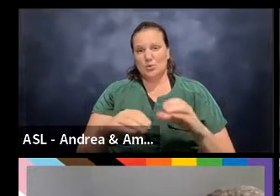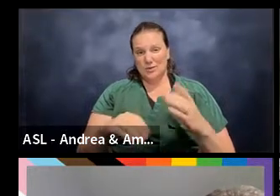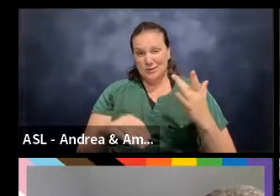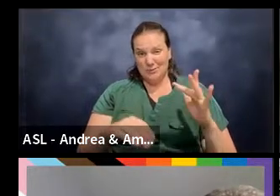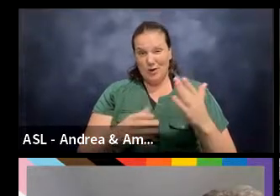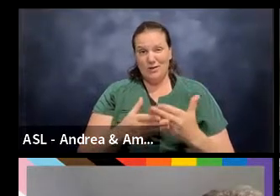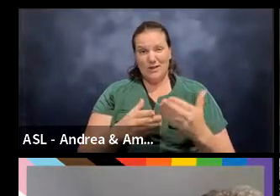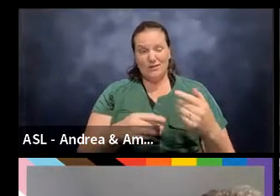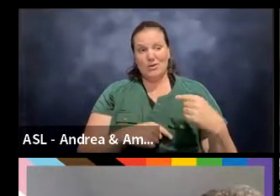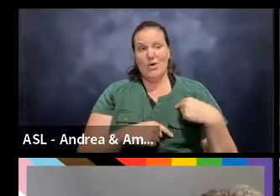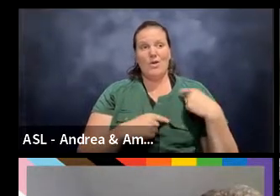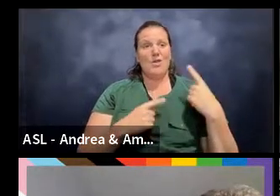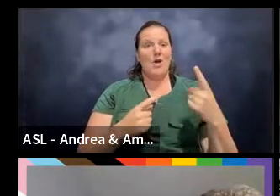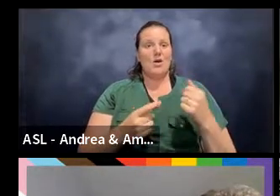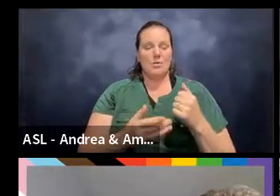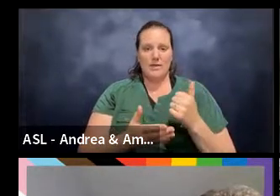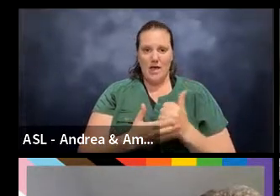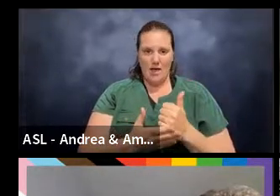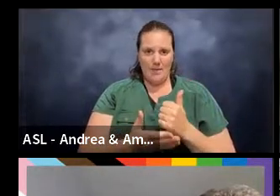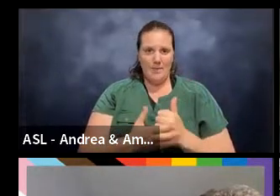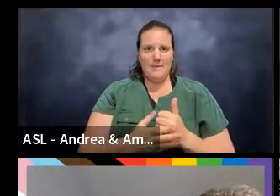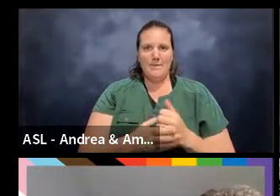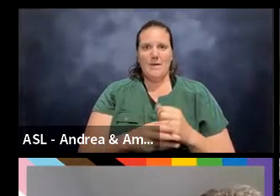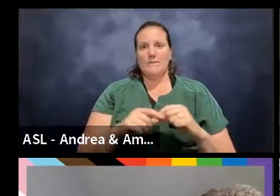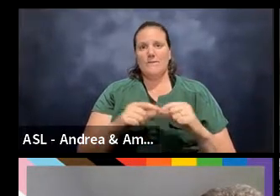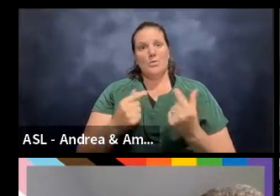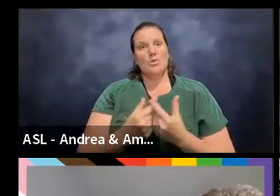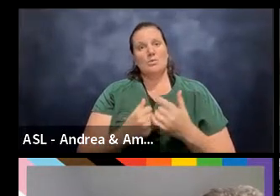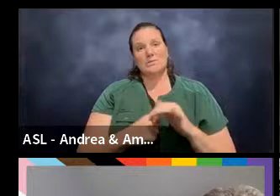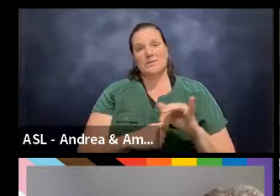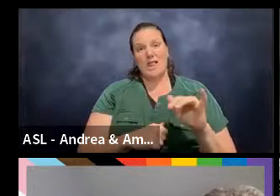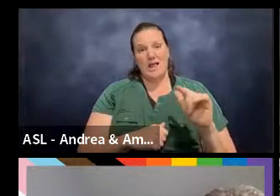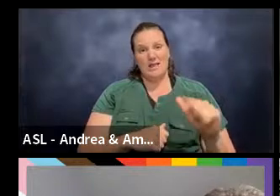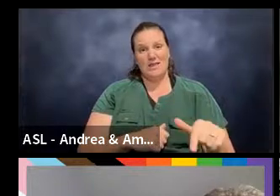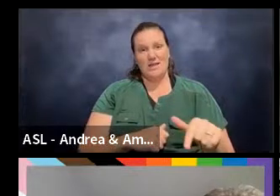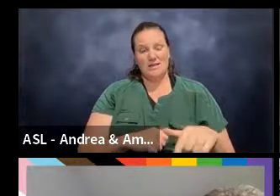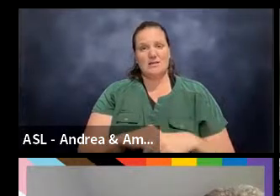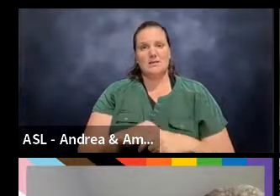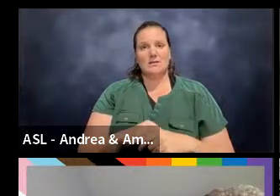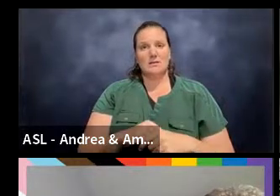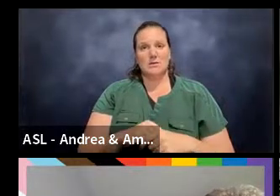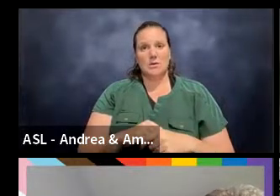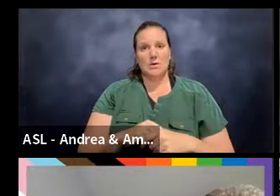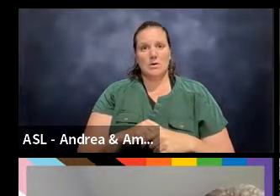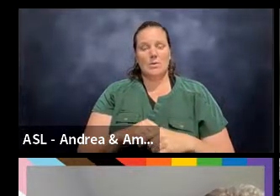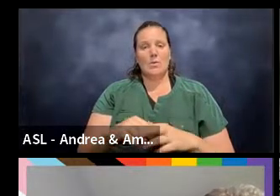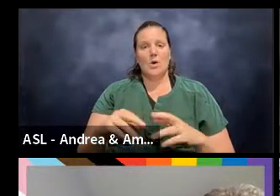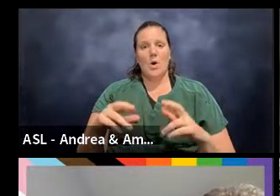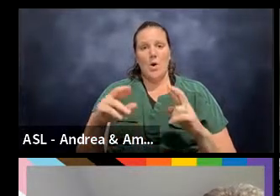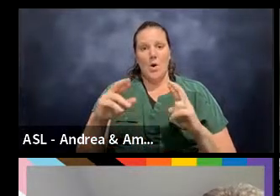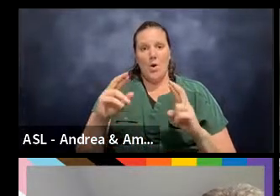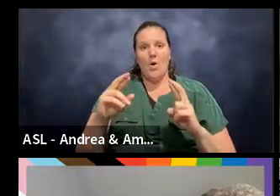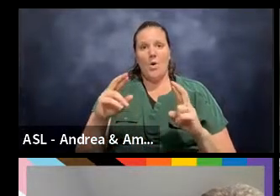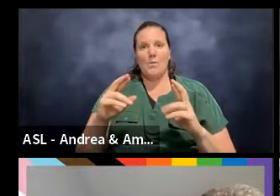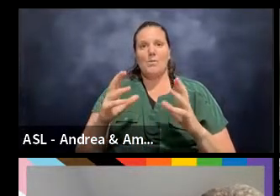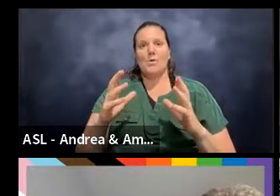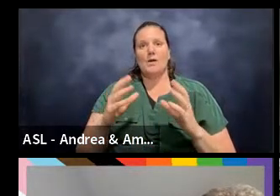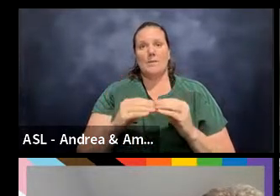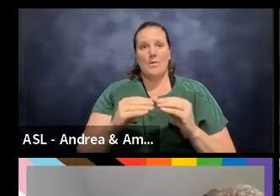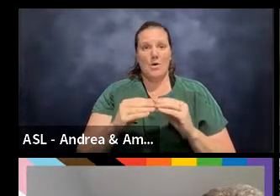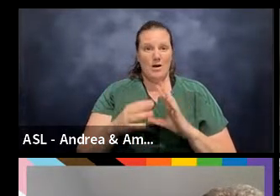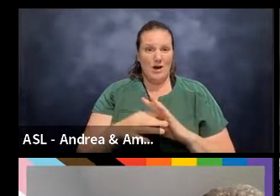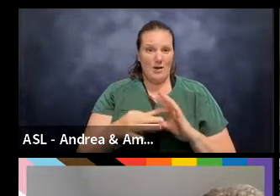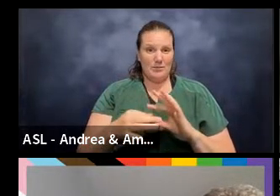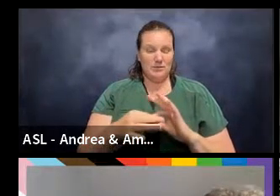things all along with the help of groups like this. And we hope that we get more comments.